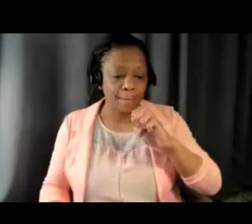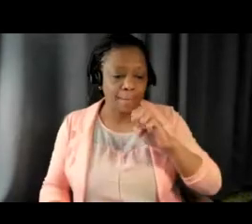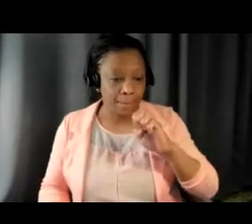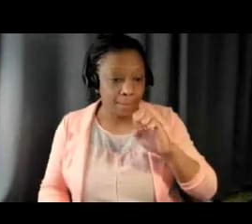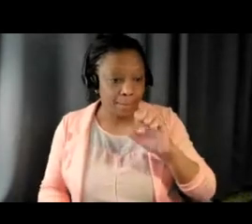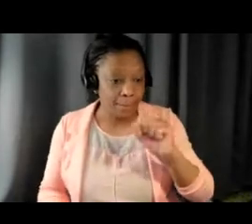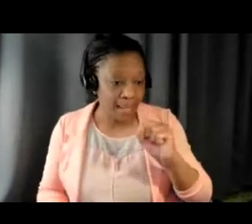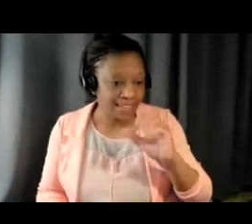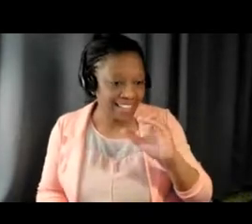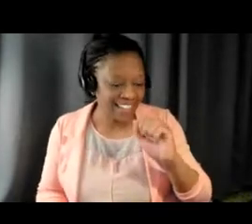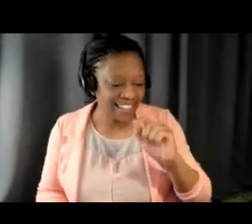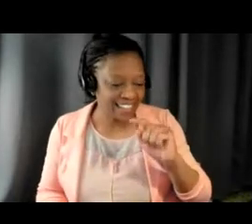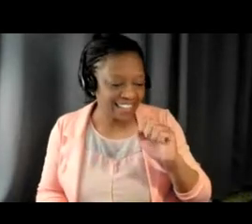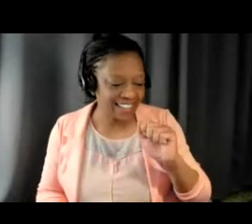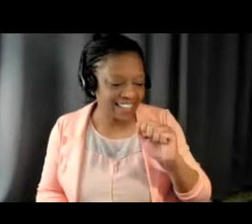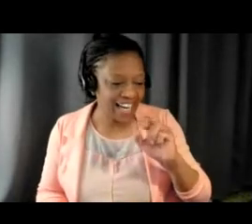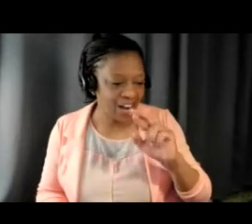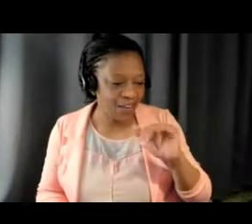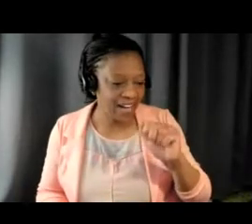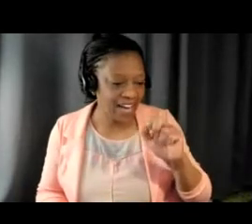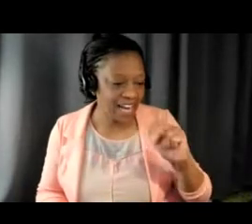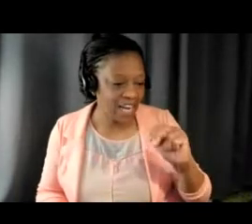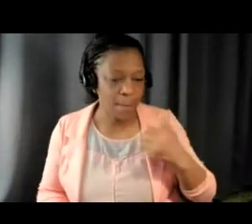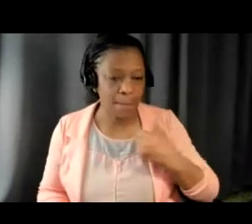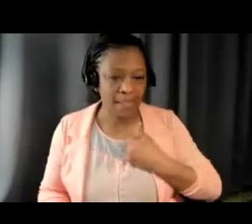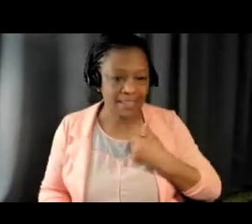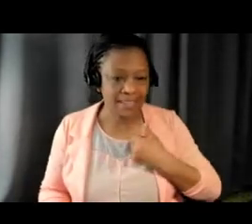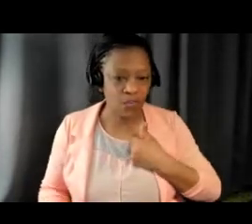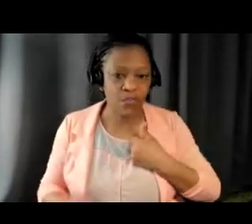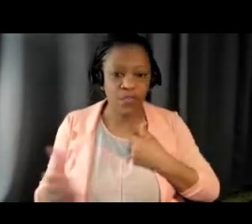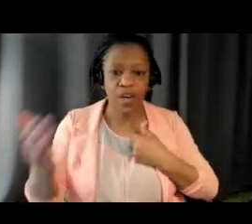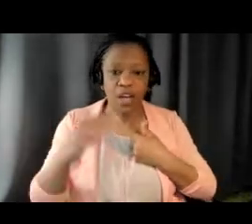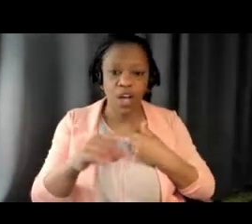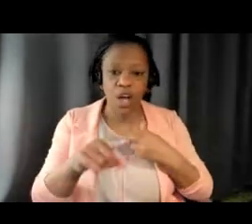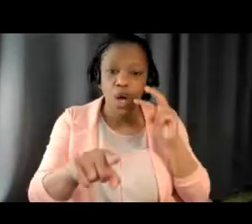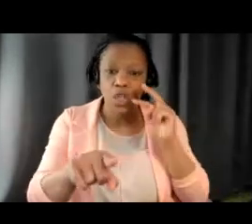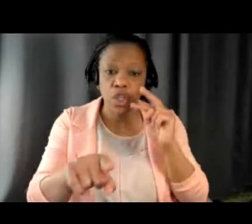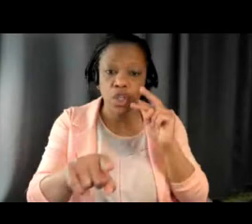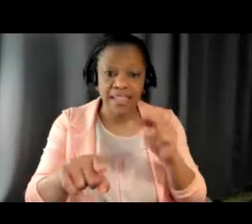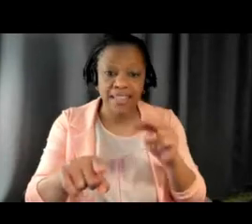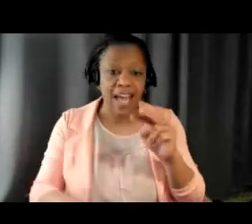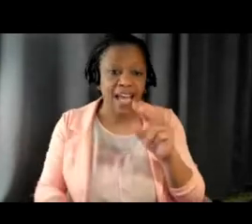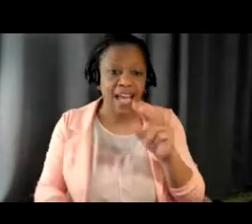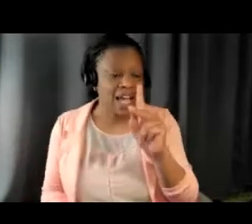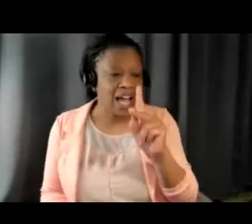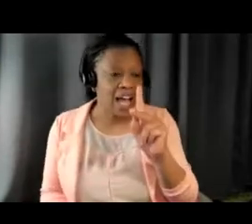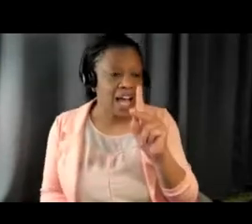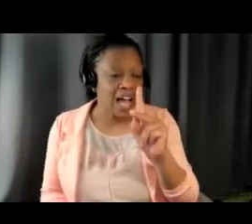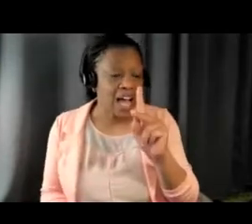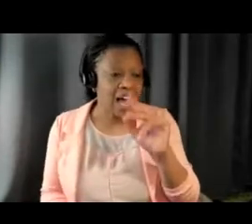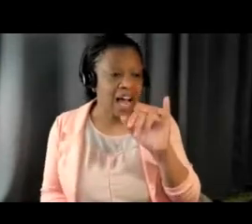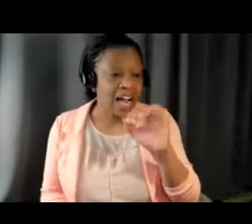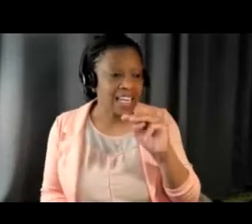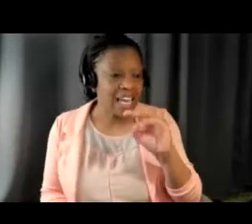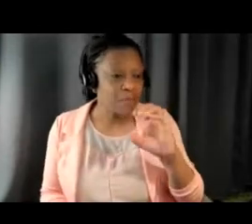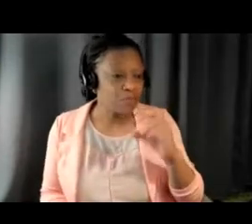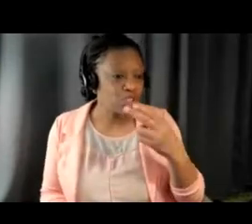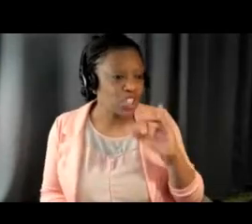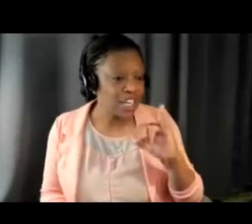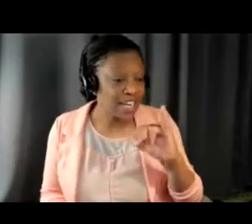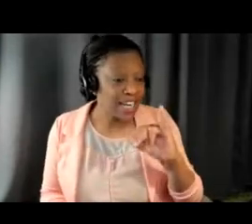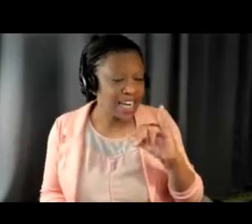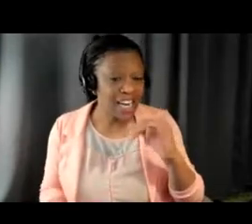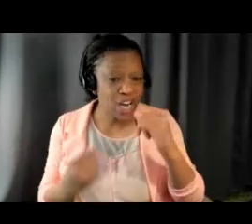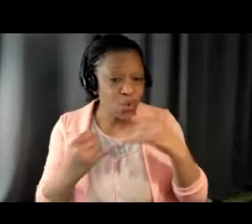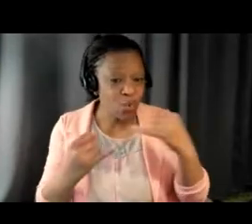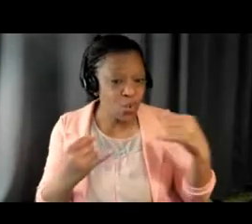seen a kimchi noodle in a store? Oh yeah. Unless it's whole food. Now that's just Whole Food or like a 7-Eleven, Yeah. a Go Puff or